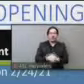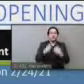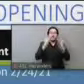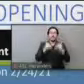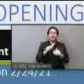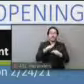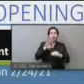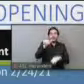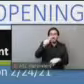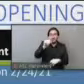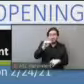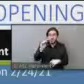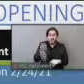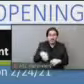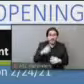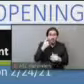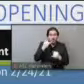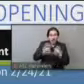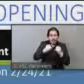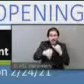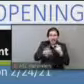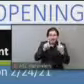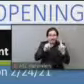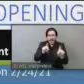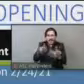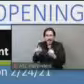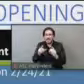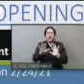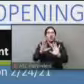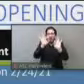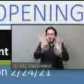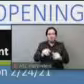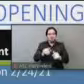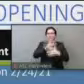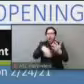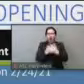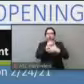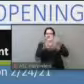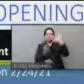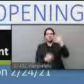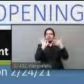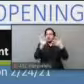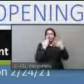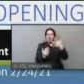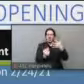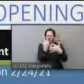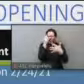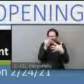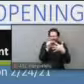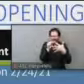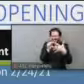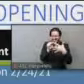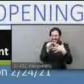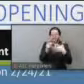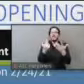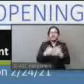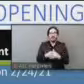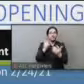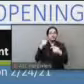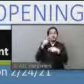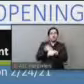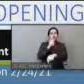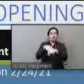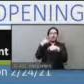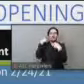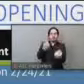fact, our state average is now down to 3.7%. Again, a long time coming. Really glad to see this. And